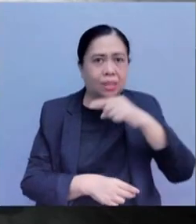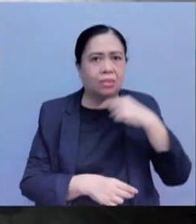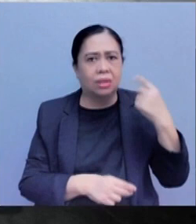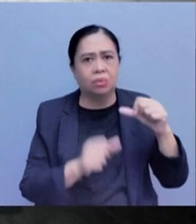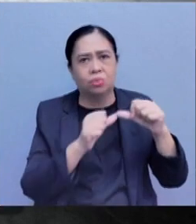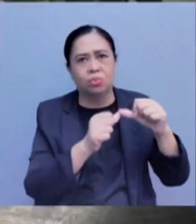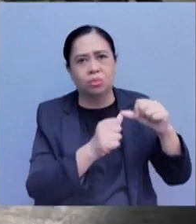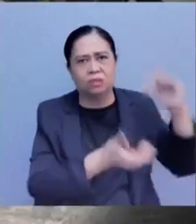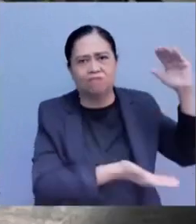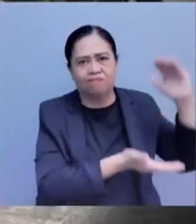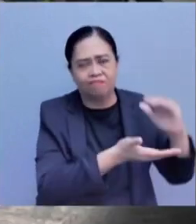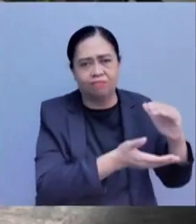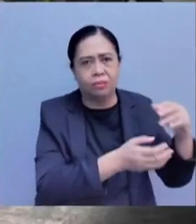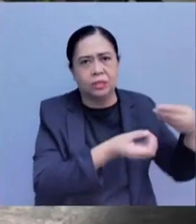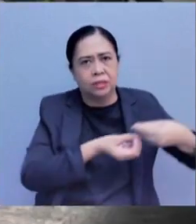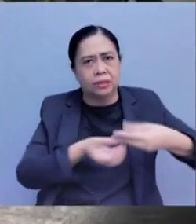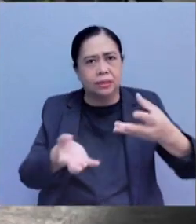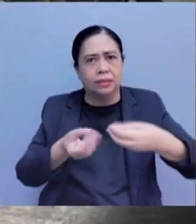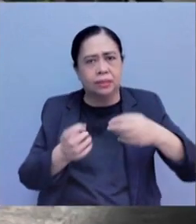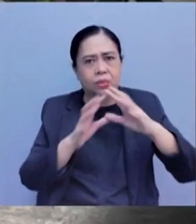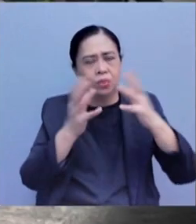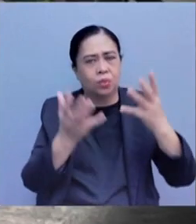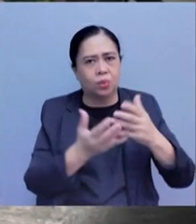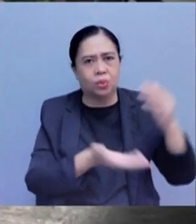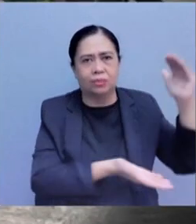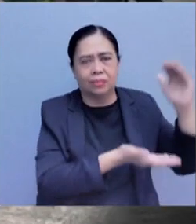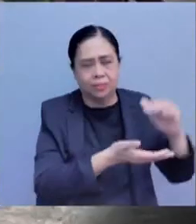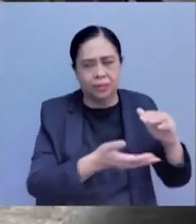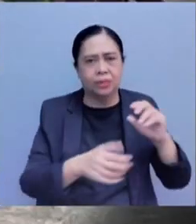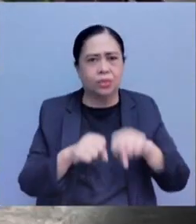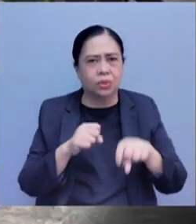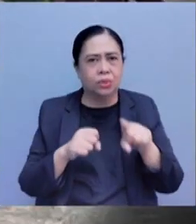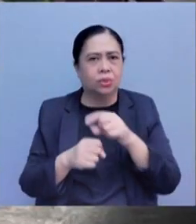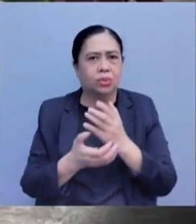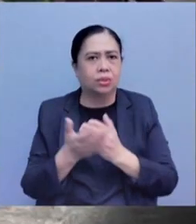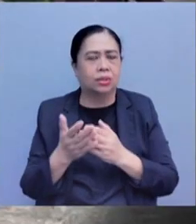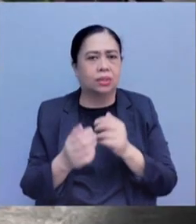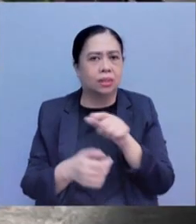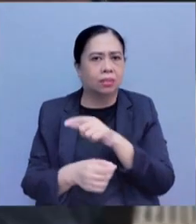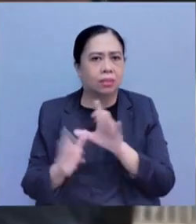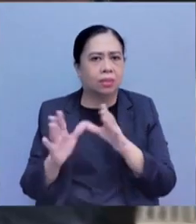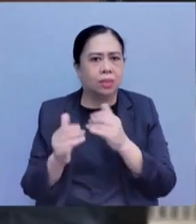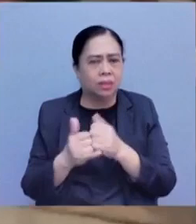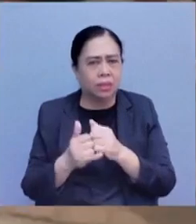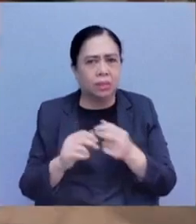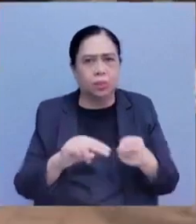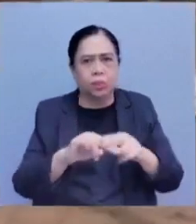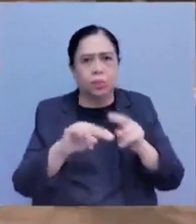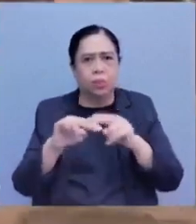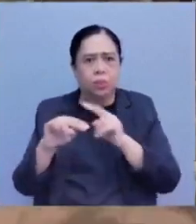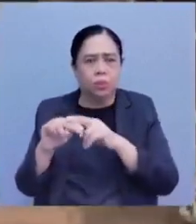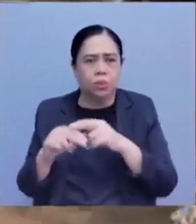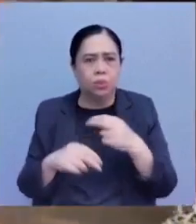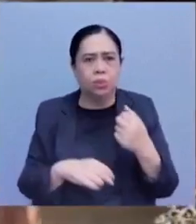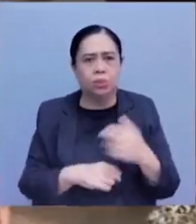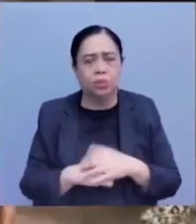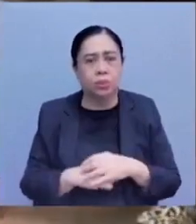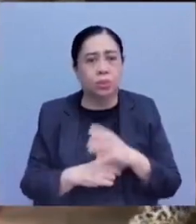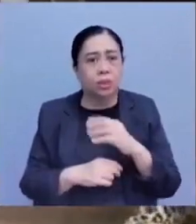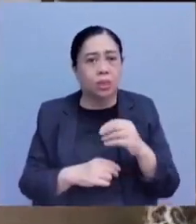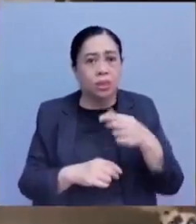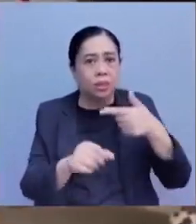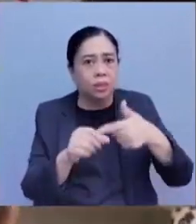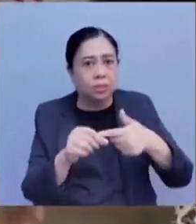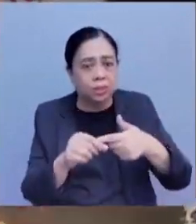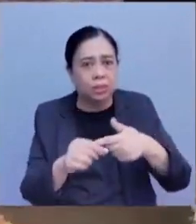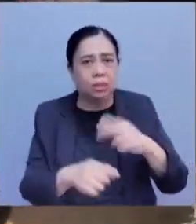voluntary production cuts. Some oil companies have raised diesel prices by 2,050 centavos per liter and gasoline and